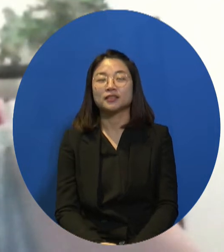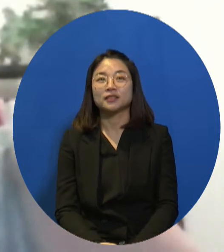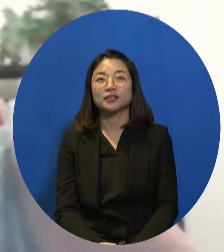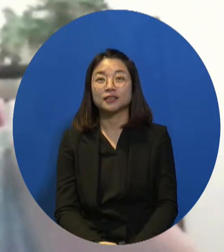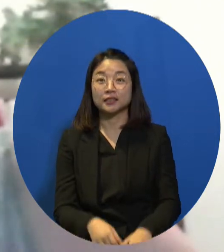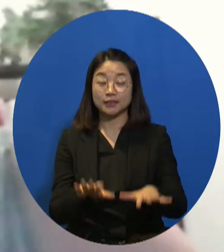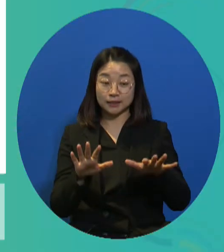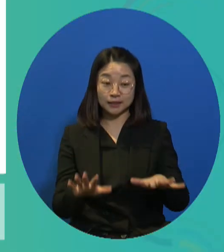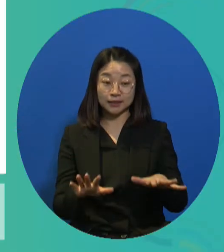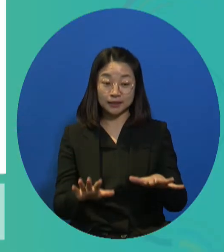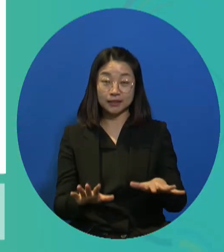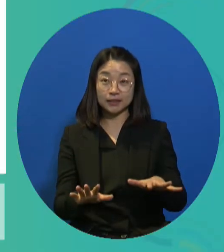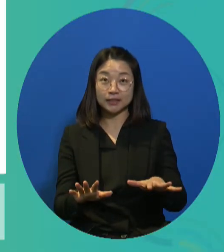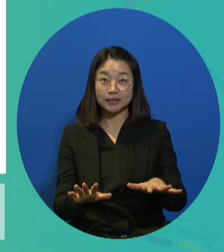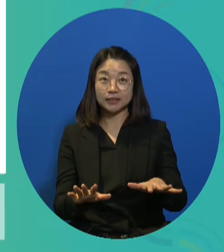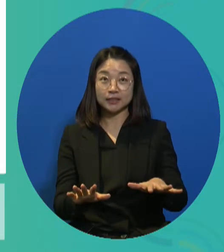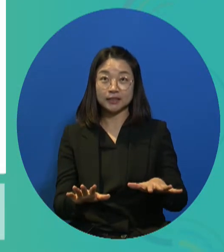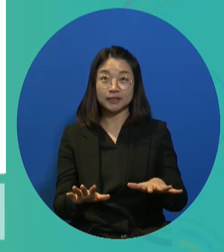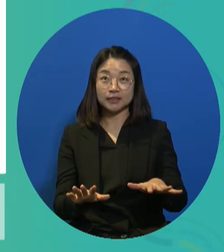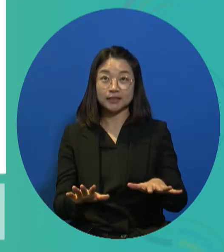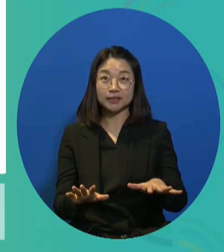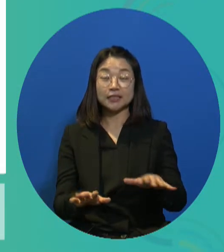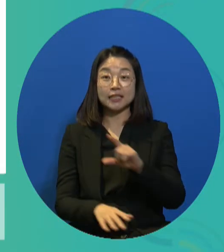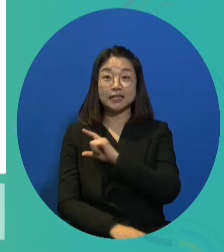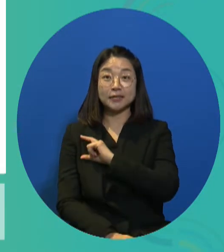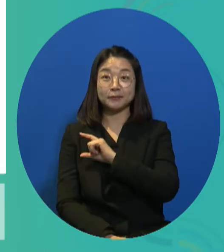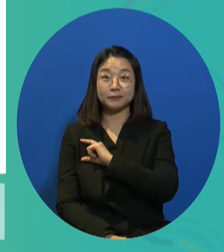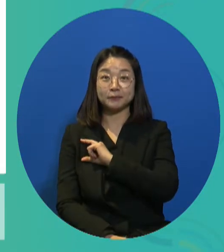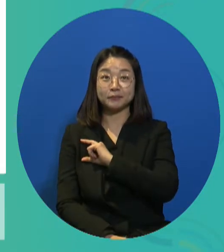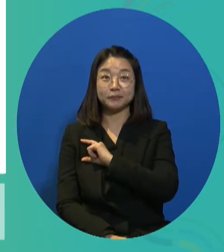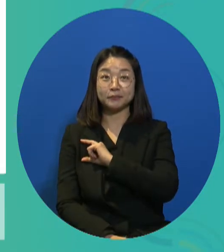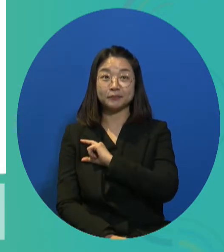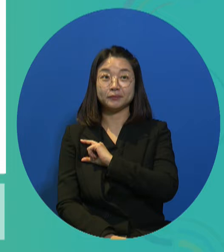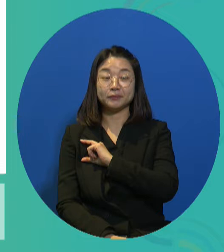today on behalf of Disabled People Against Cuts,